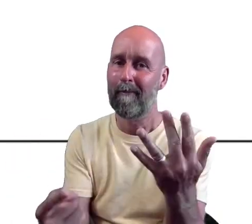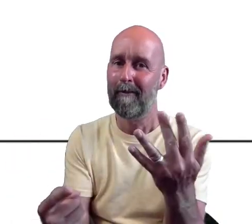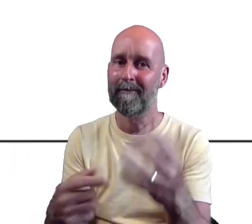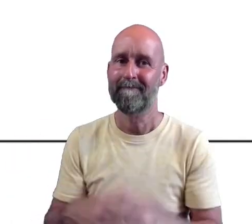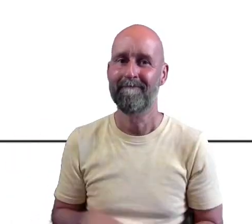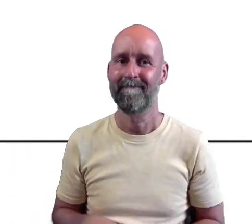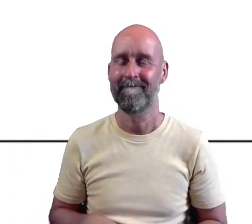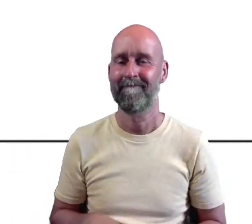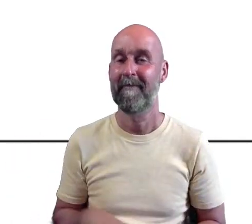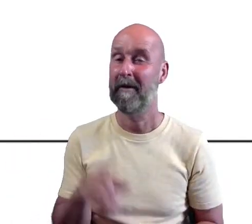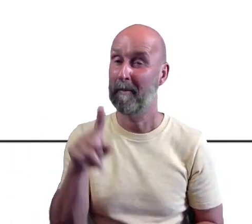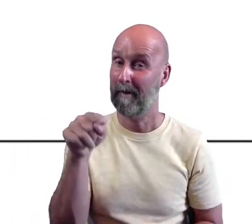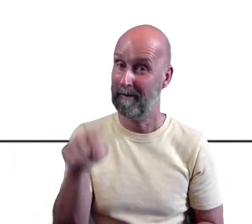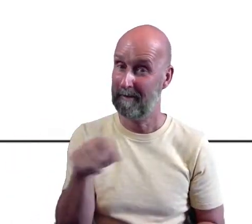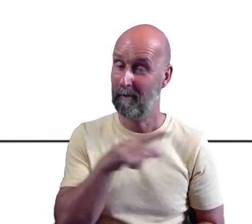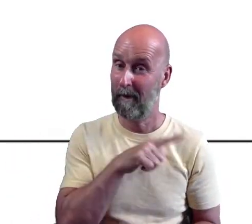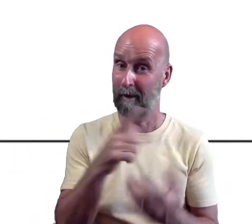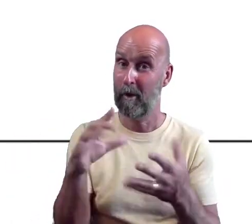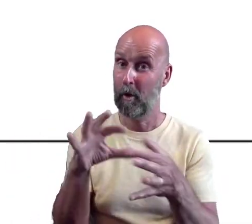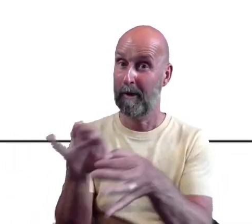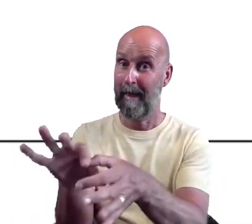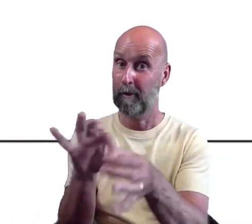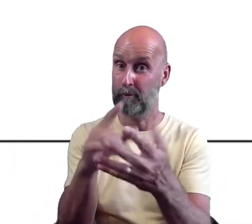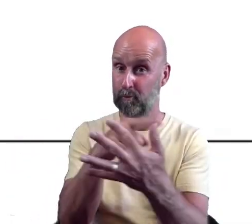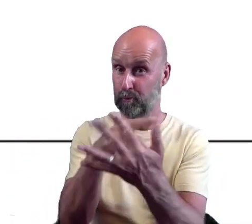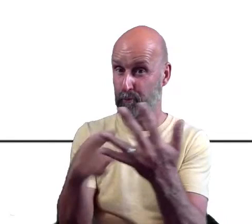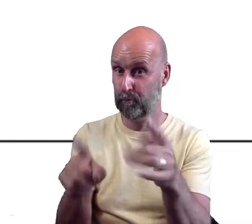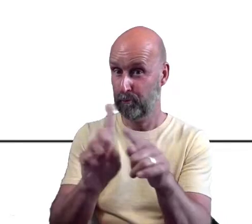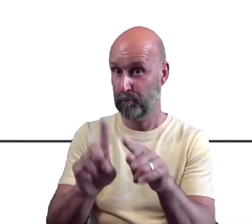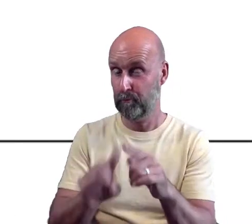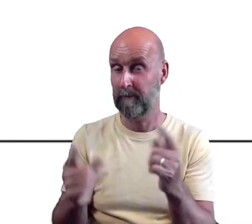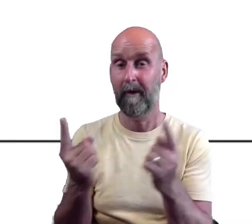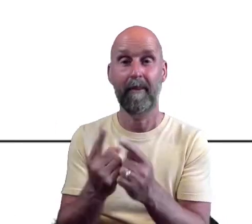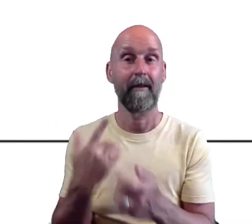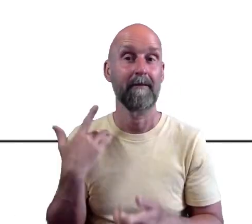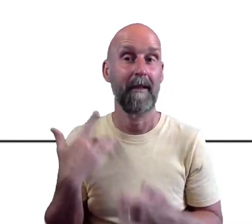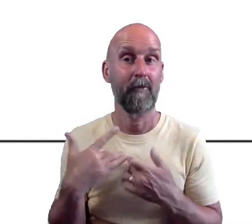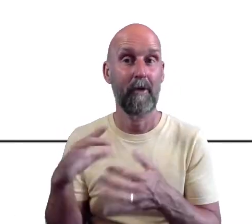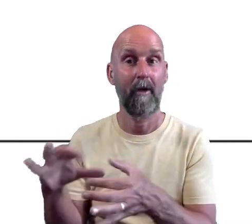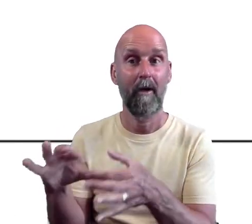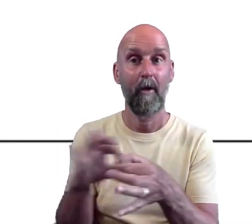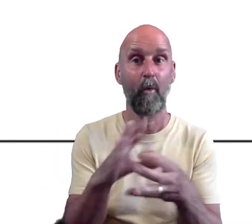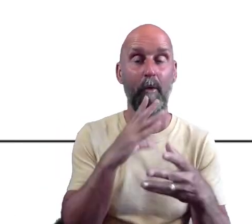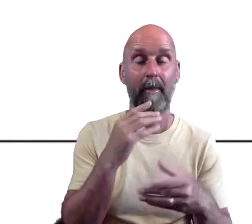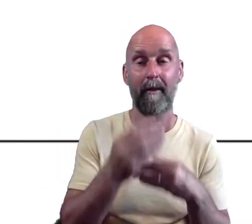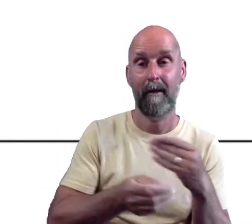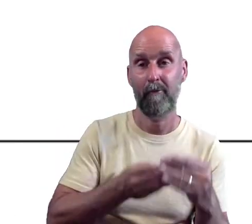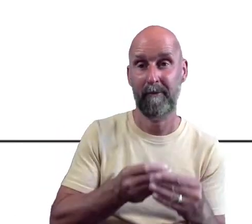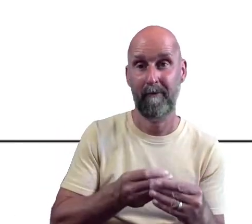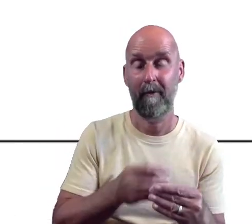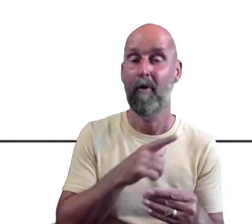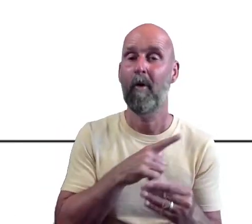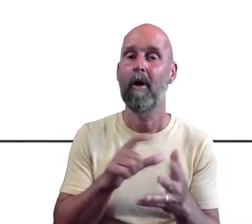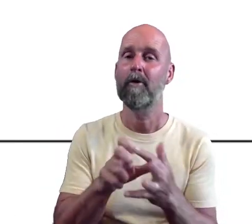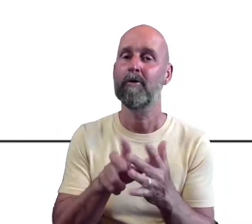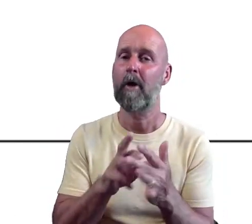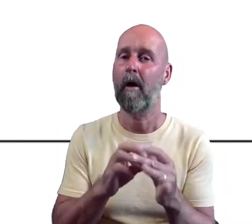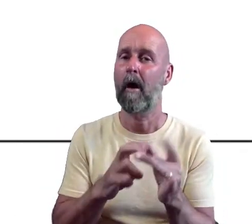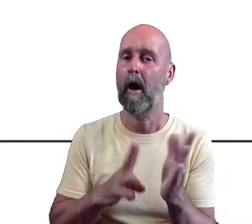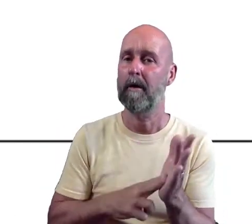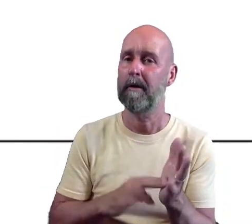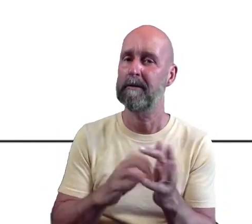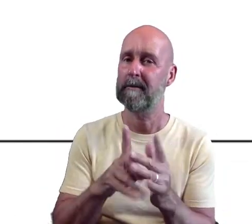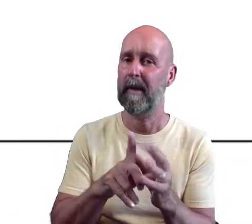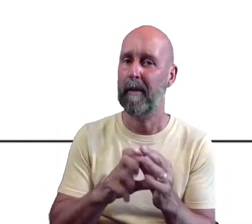But this idea with connection with multiple things has a really interesting relationship with narrative. So Duncan Speakman, who's a PM